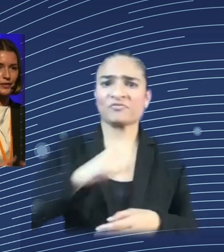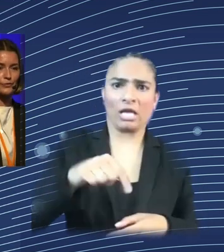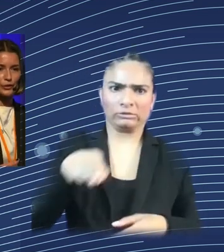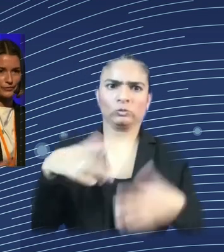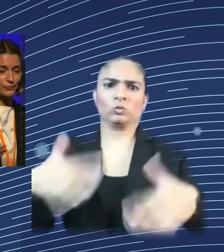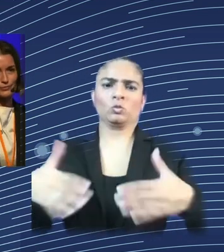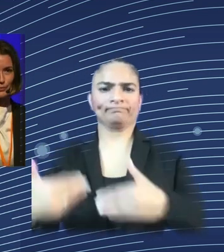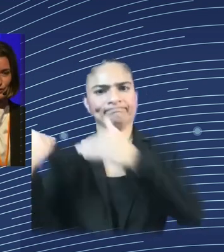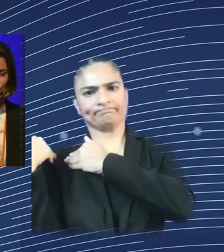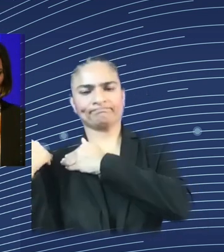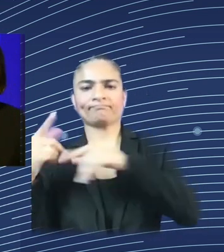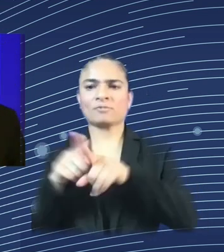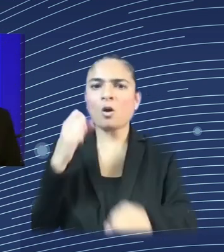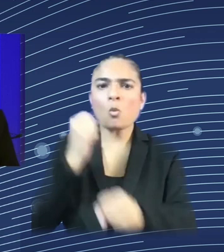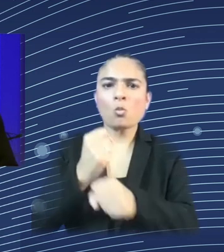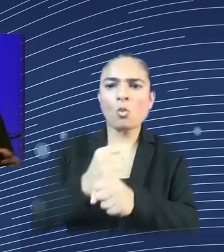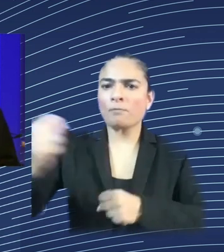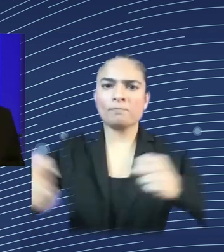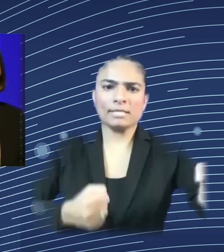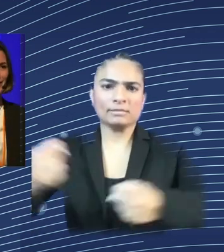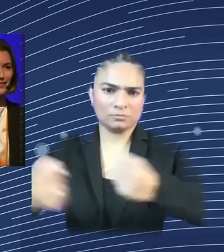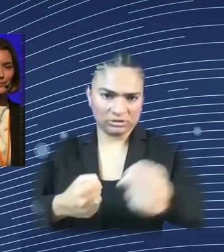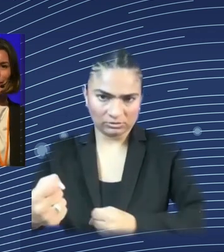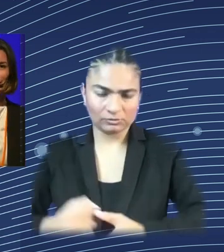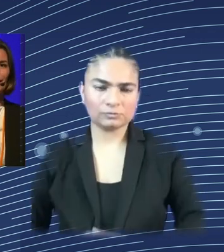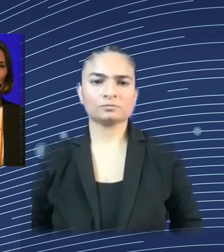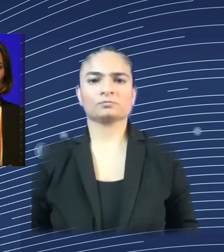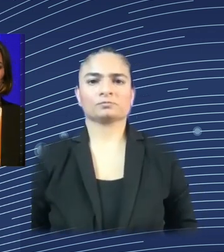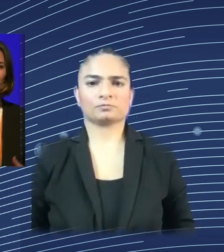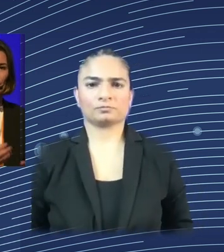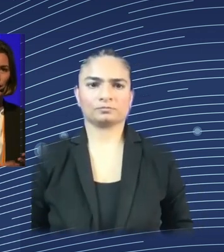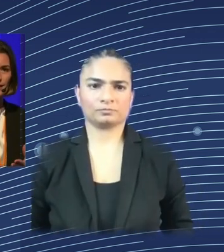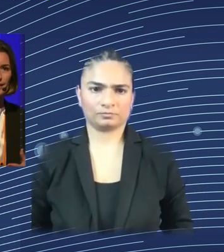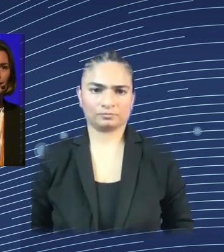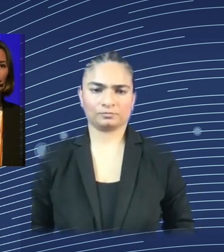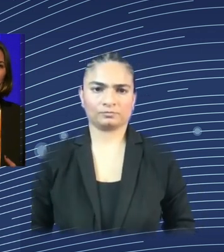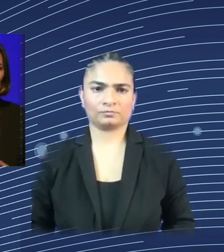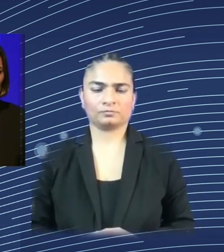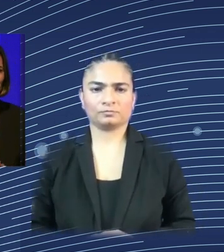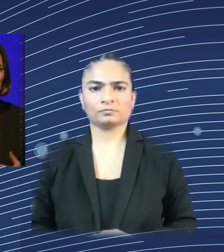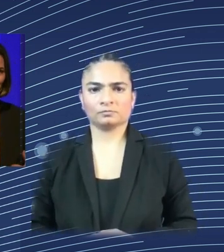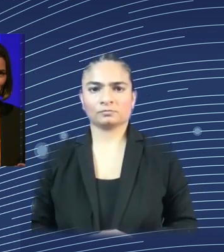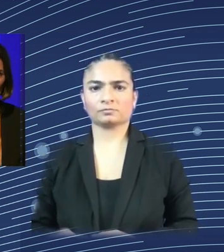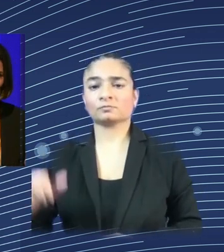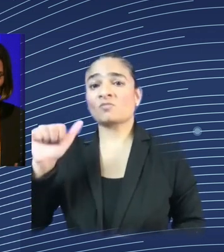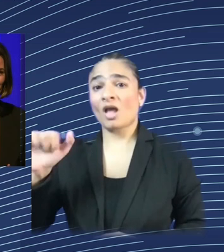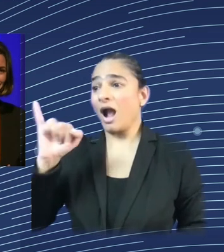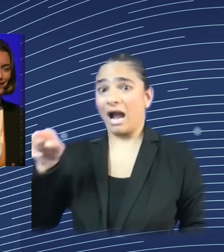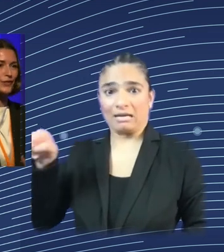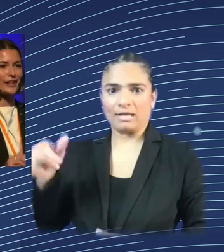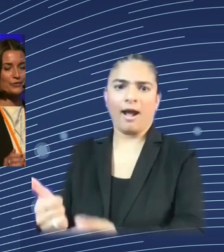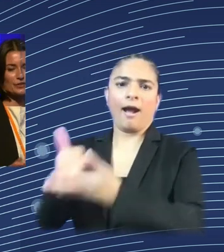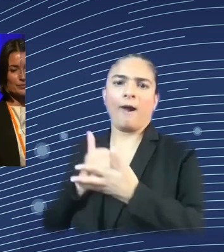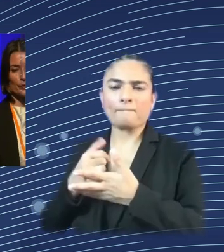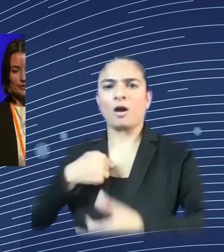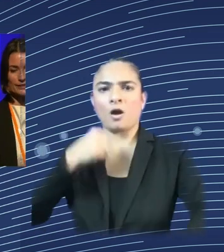reduce the workload. Placement officers, by the way, are responsible for counseling and placing job seekers, so